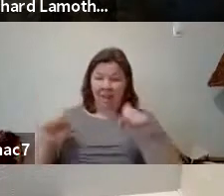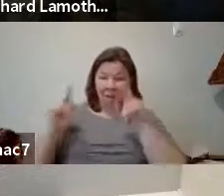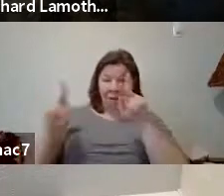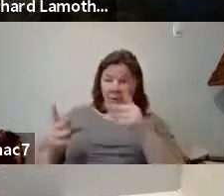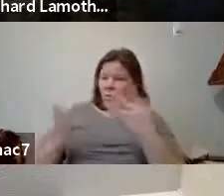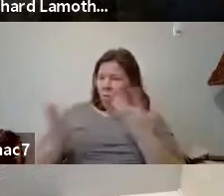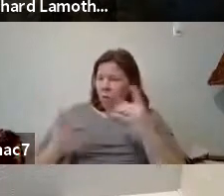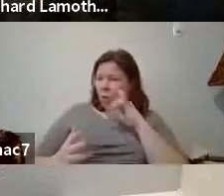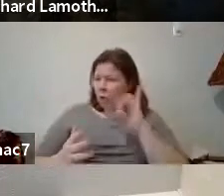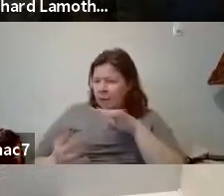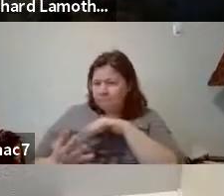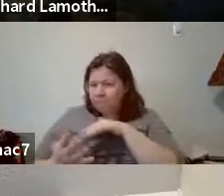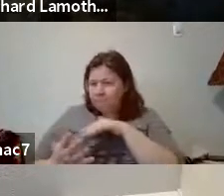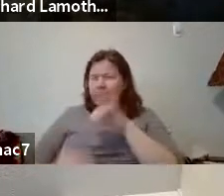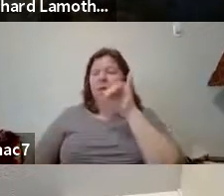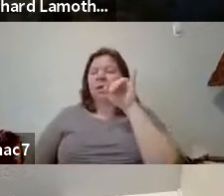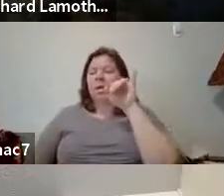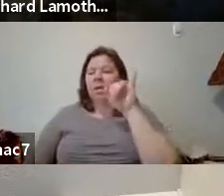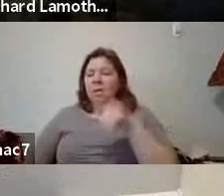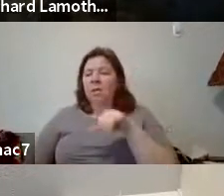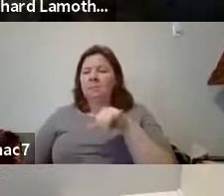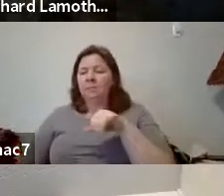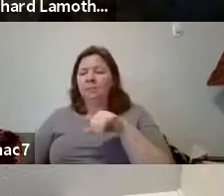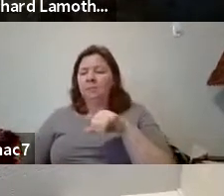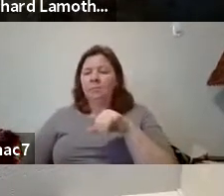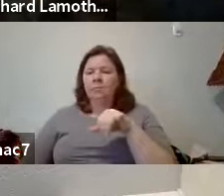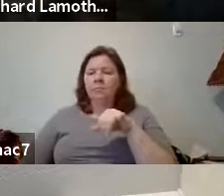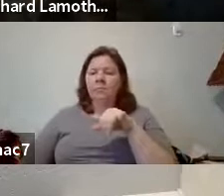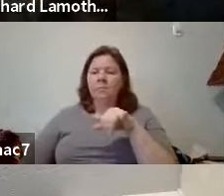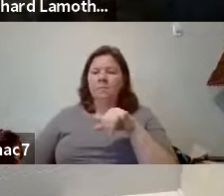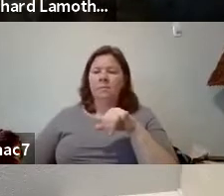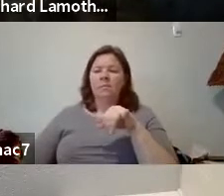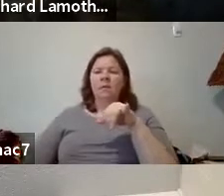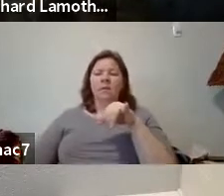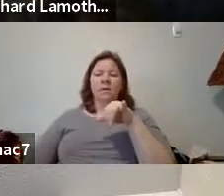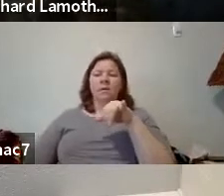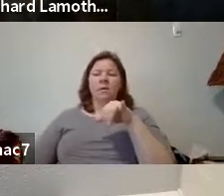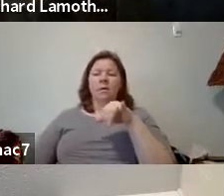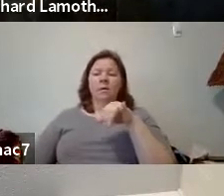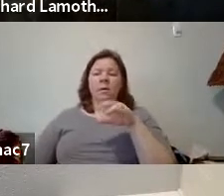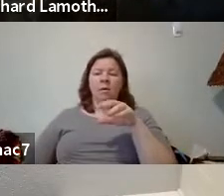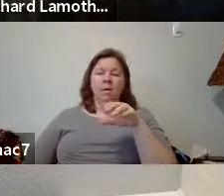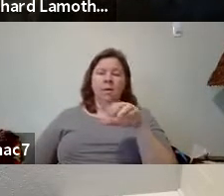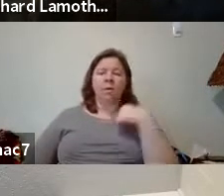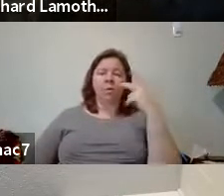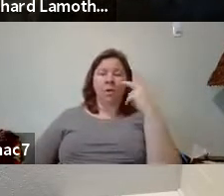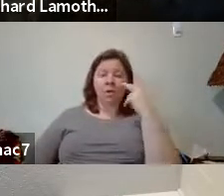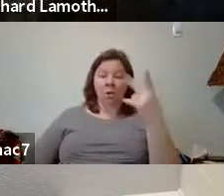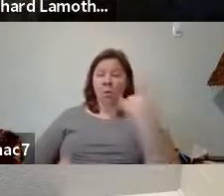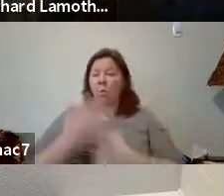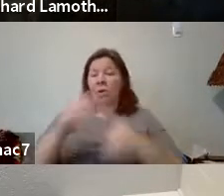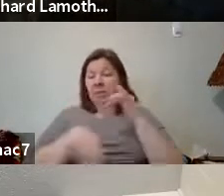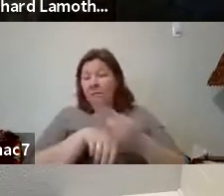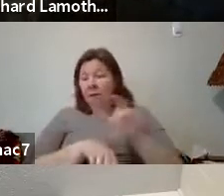opportunity exists for us right now. And Ash laid out a whole bunch of new ideas this week about what's going to be available to us.